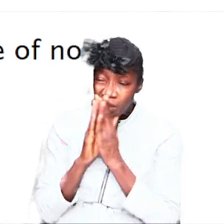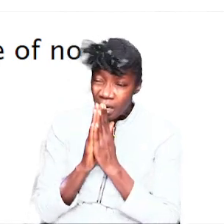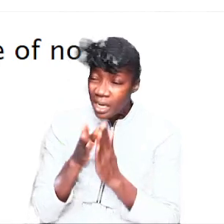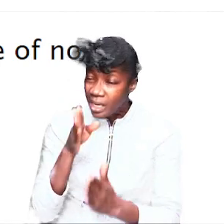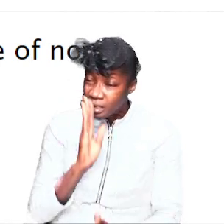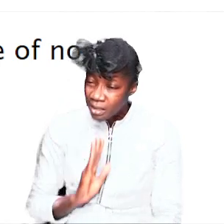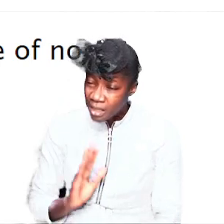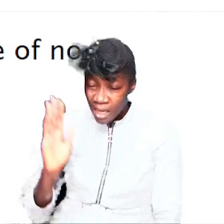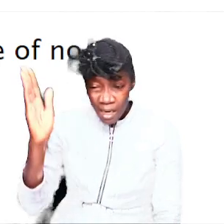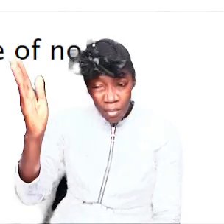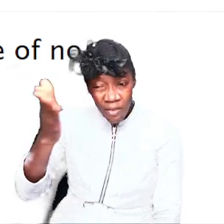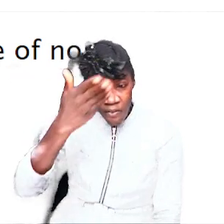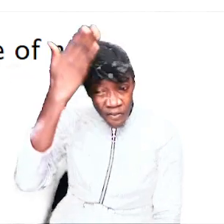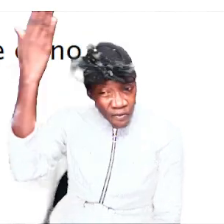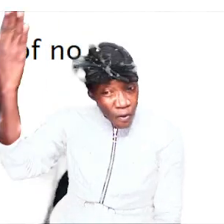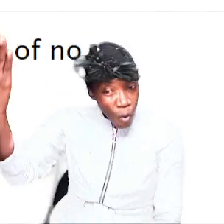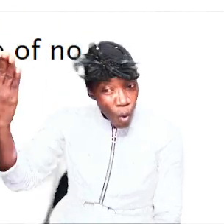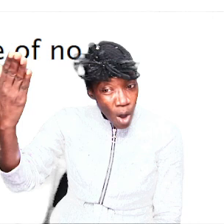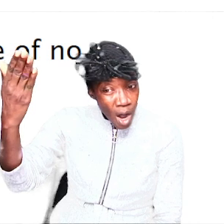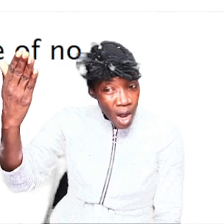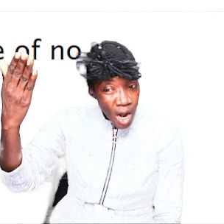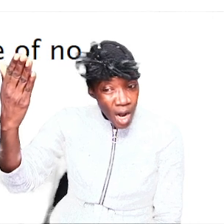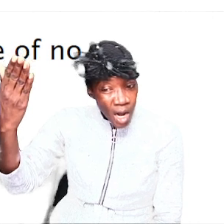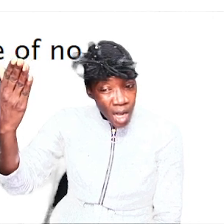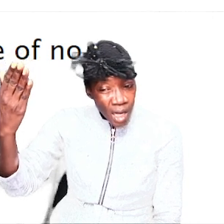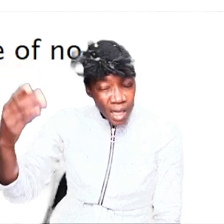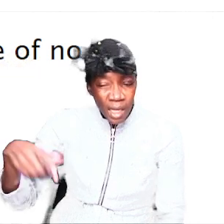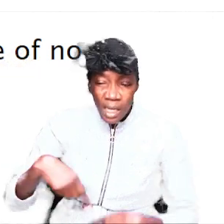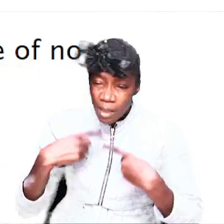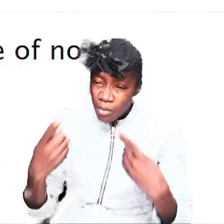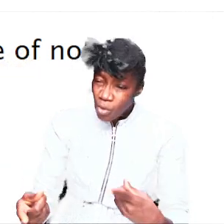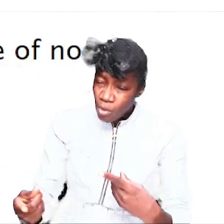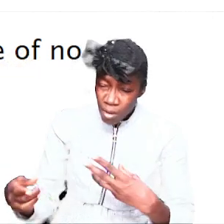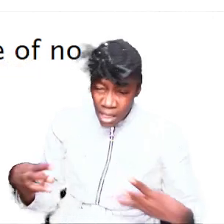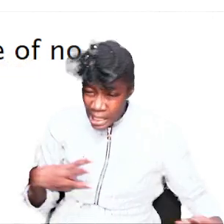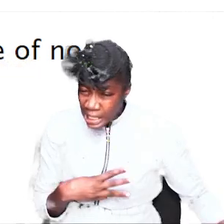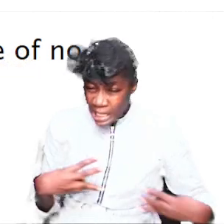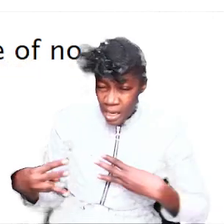before, if he had inquired of the Lord before he went in battle,